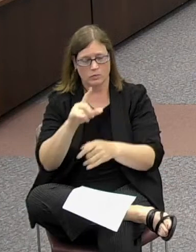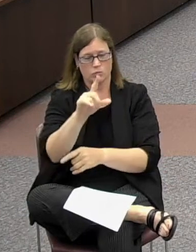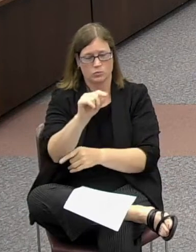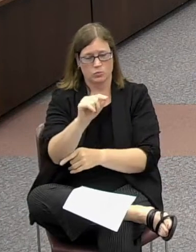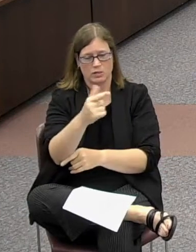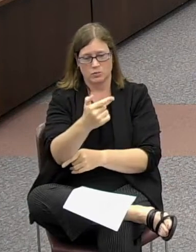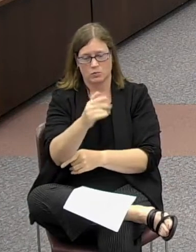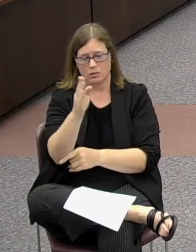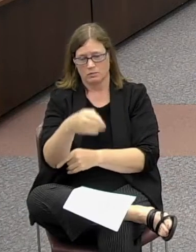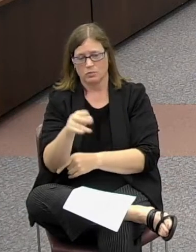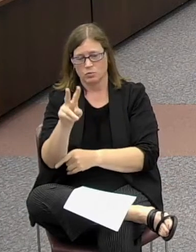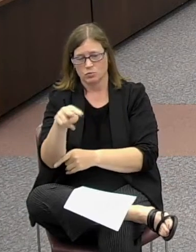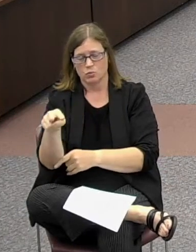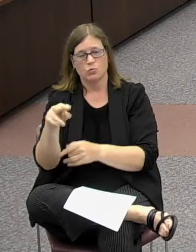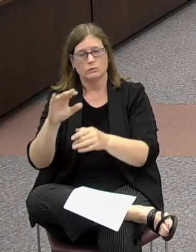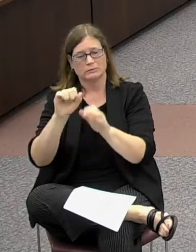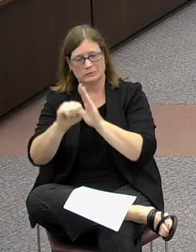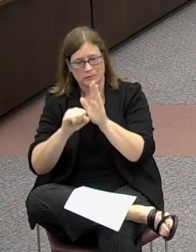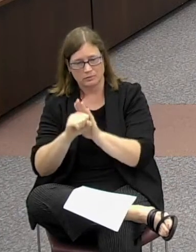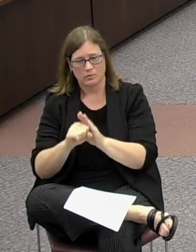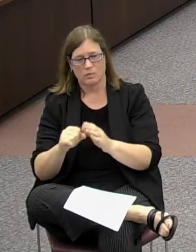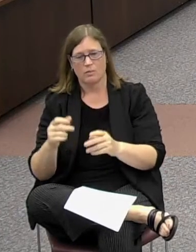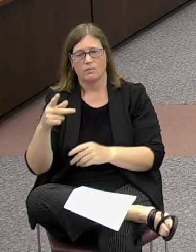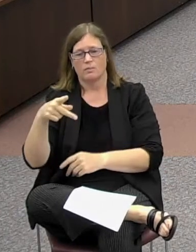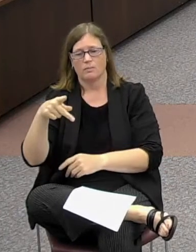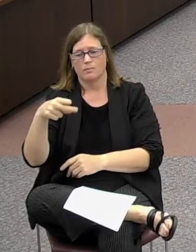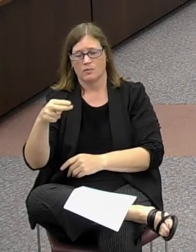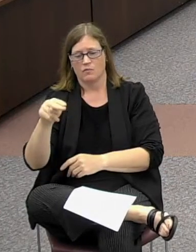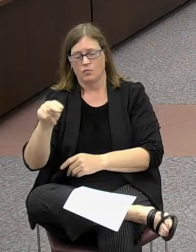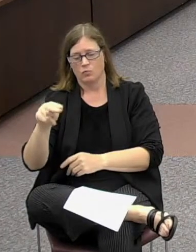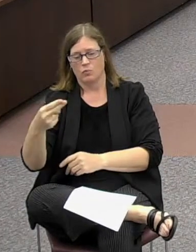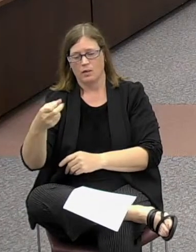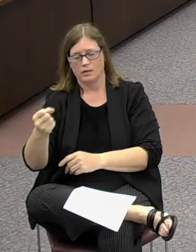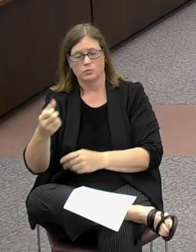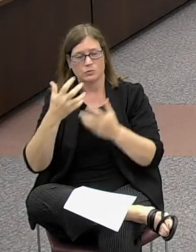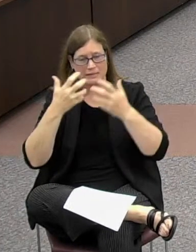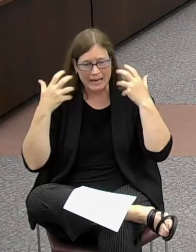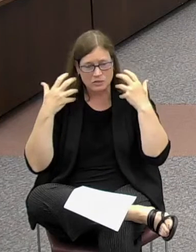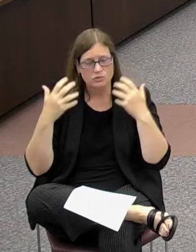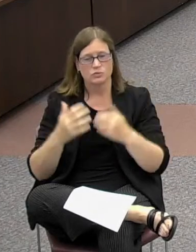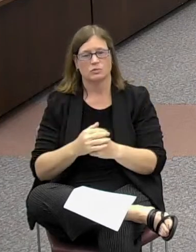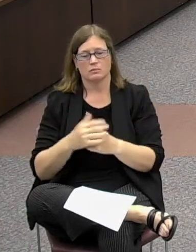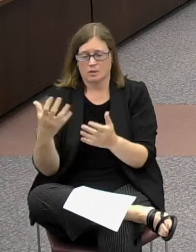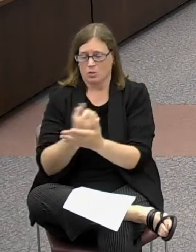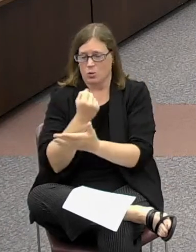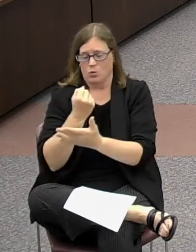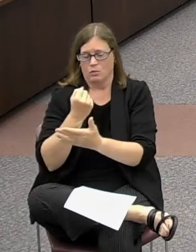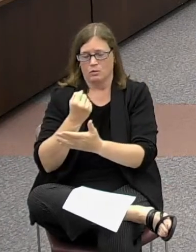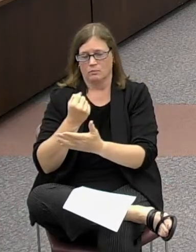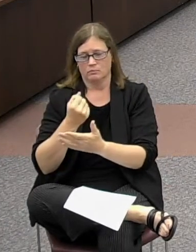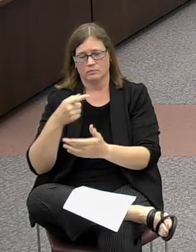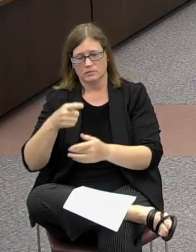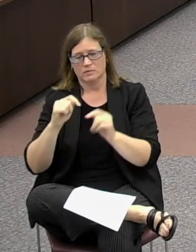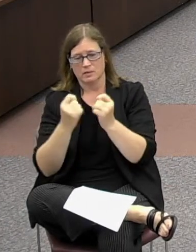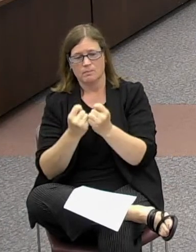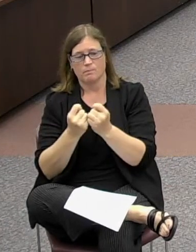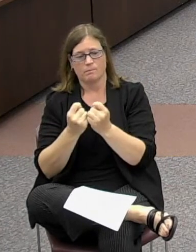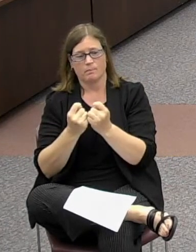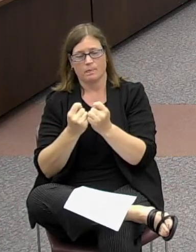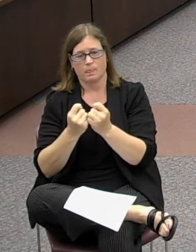season. The Plainfield North Tigers are one of 425 high school division teams to earn the honor this year and compile